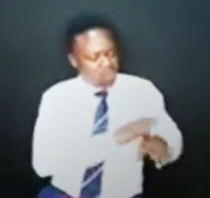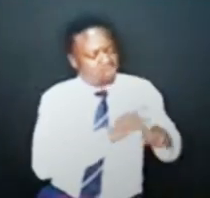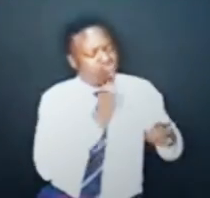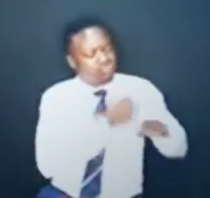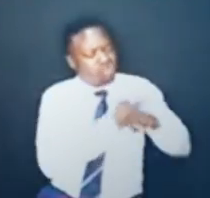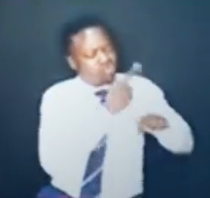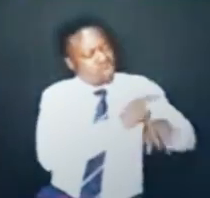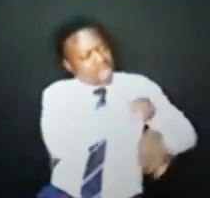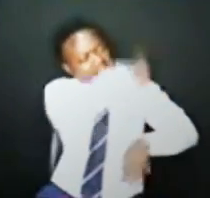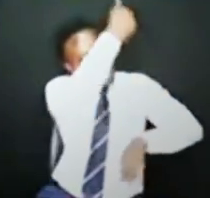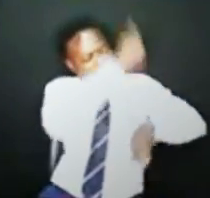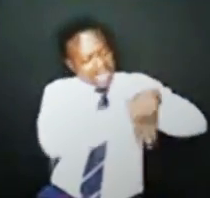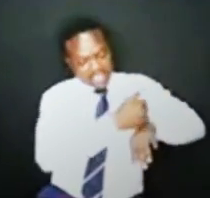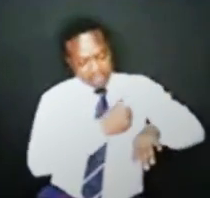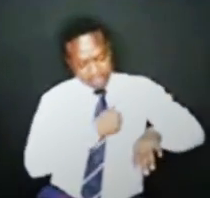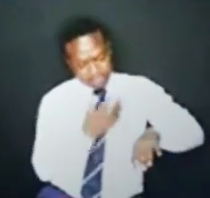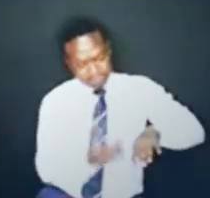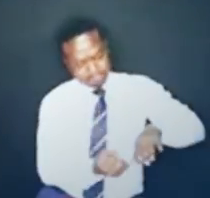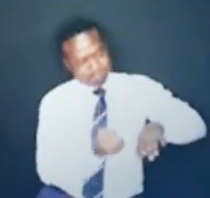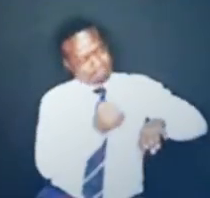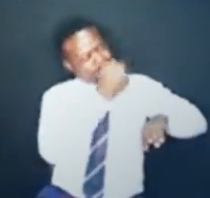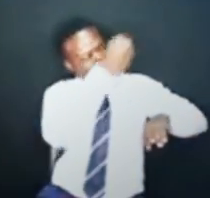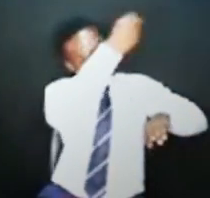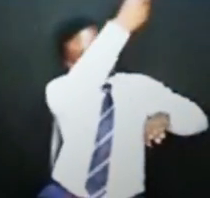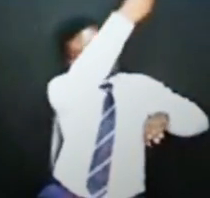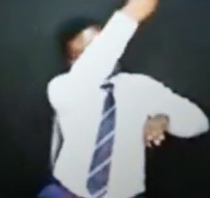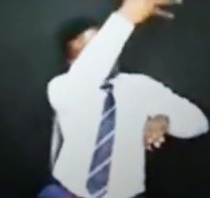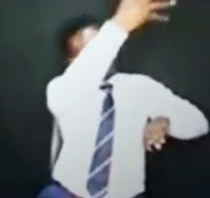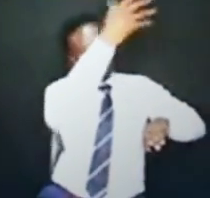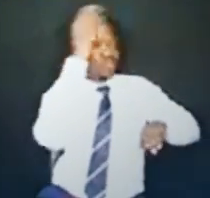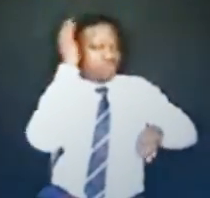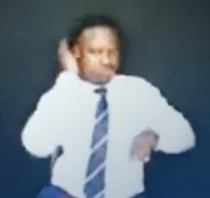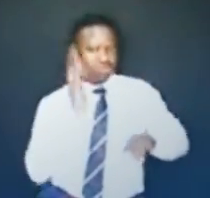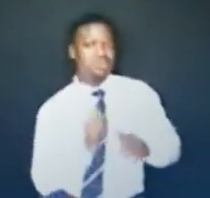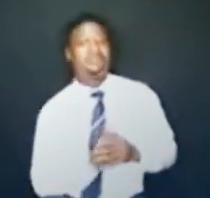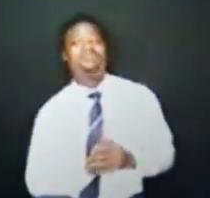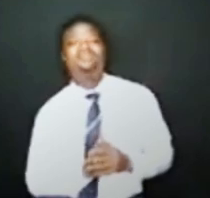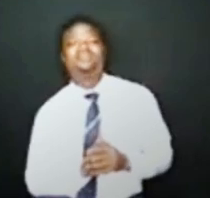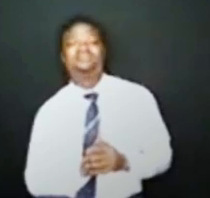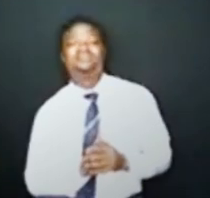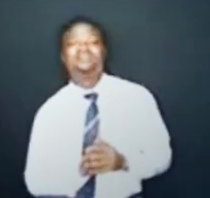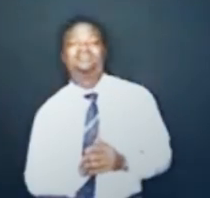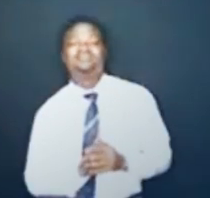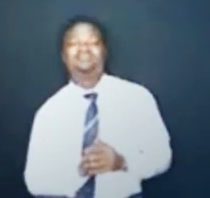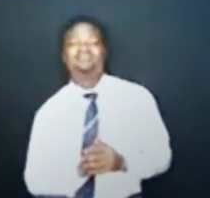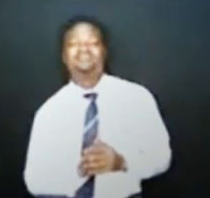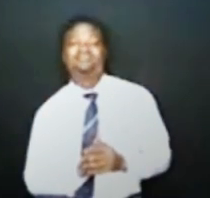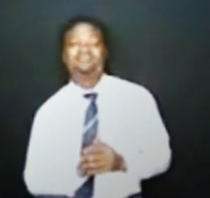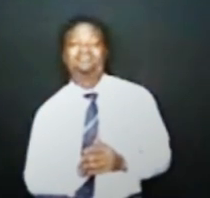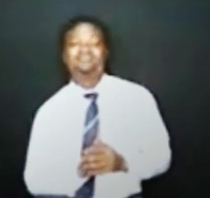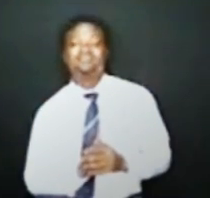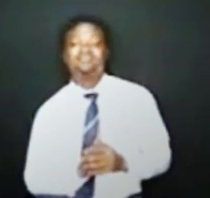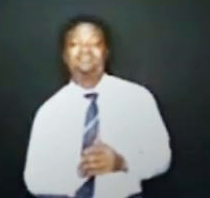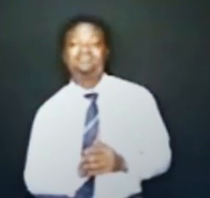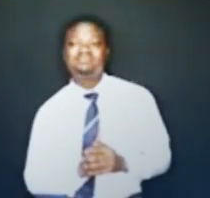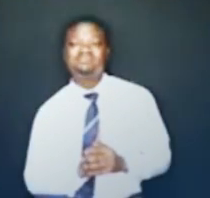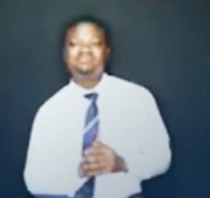rock. Mu ewo hiandemu na odimi hunta entomadan ehuntae